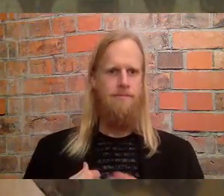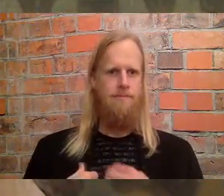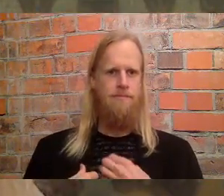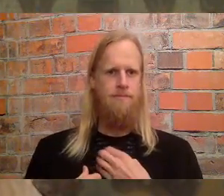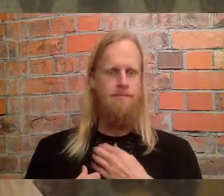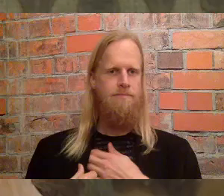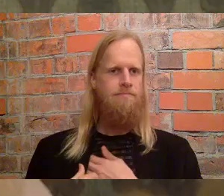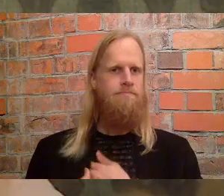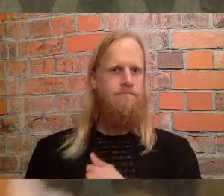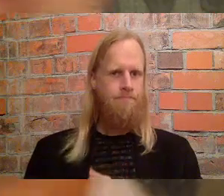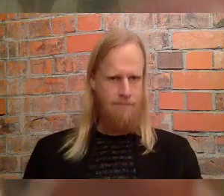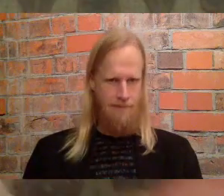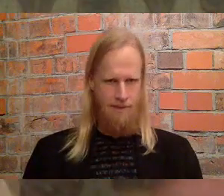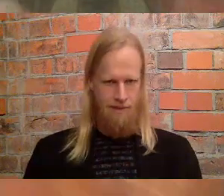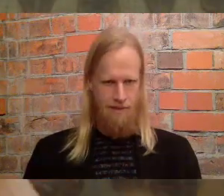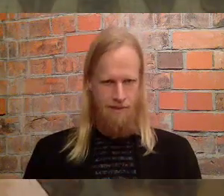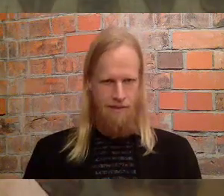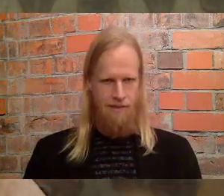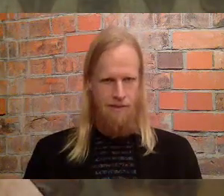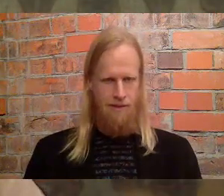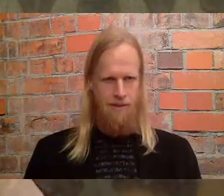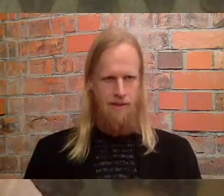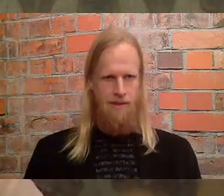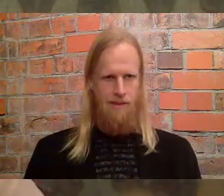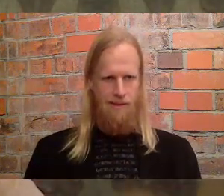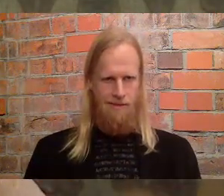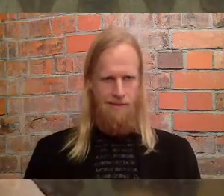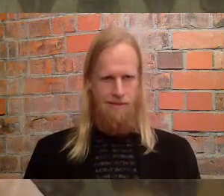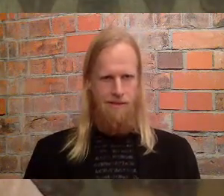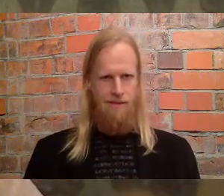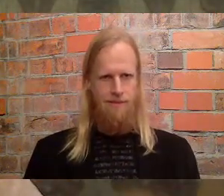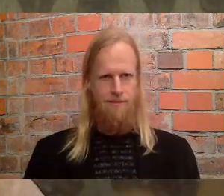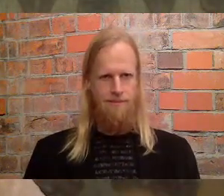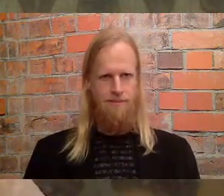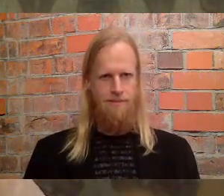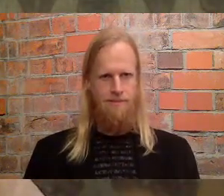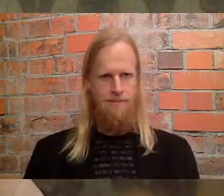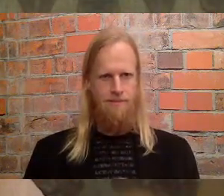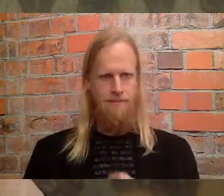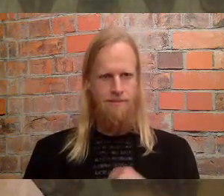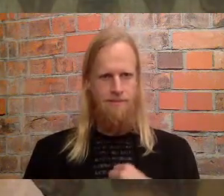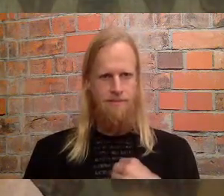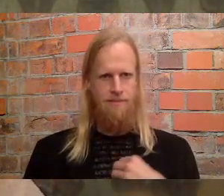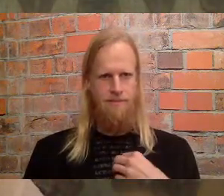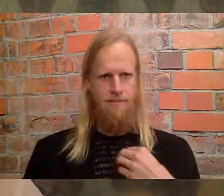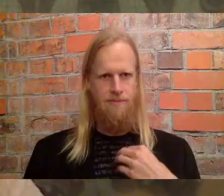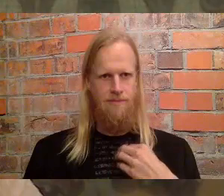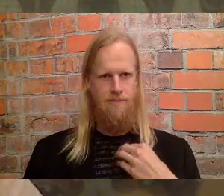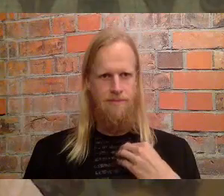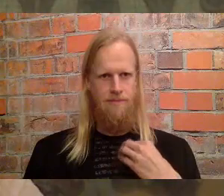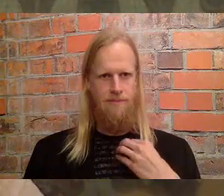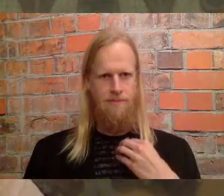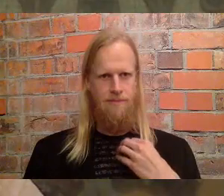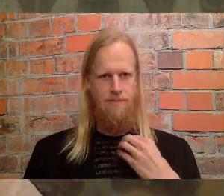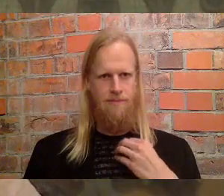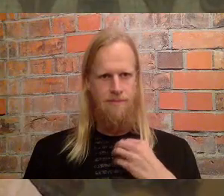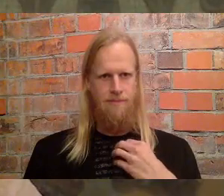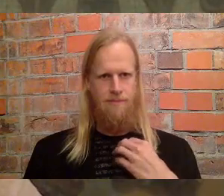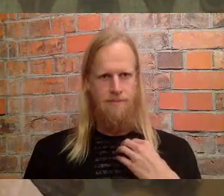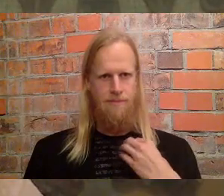you come if I create a space for you to heal? Will you listen? Will you invest in